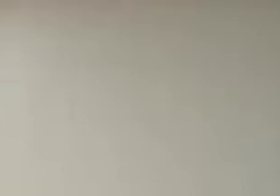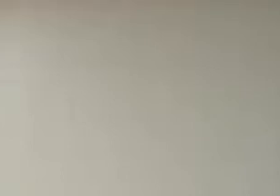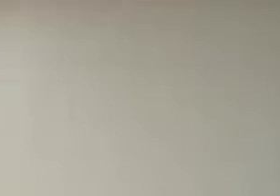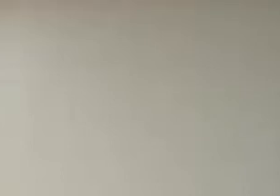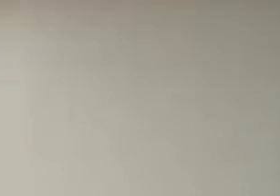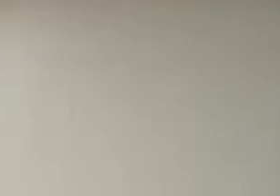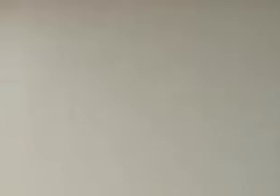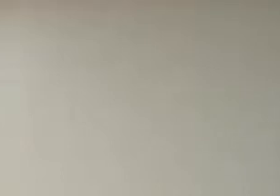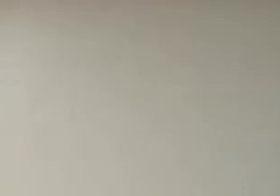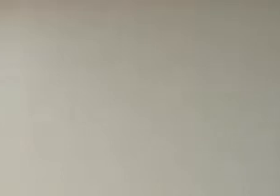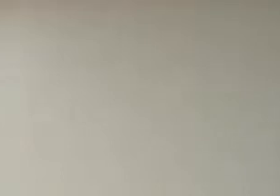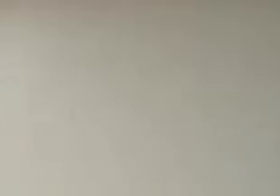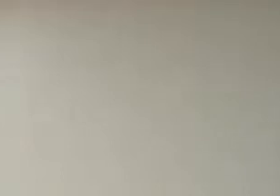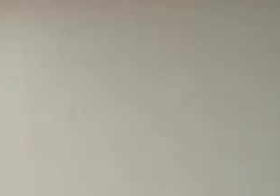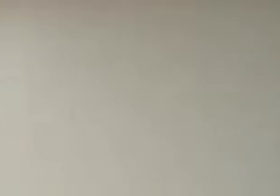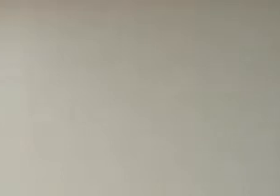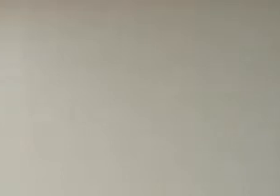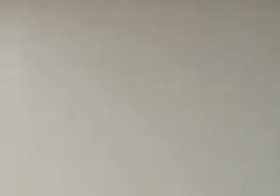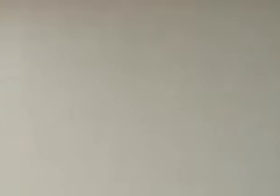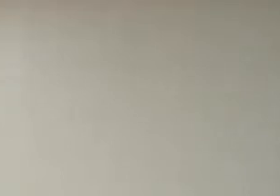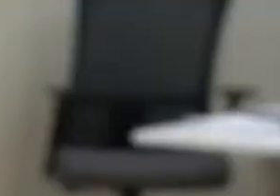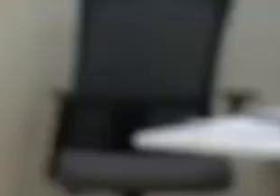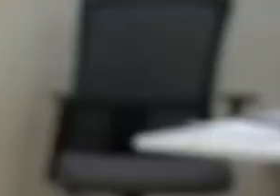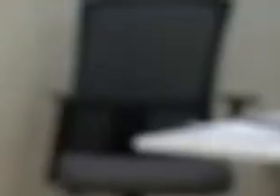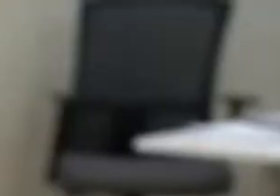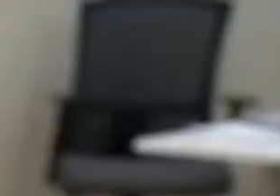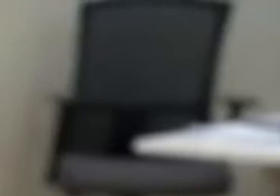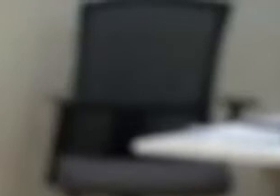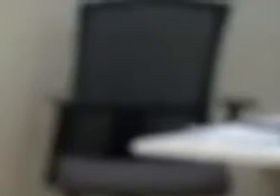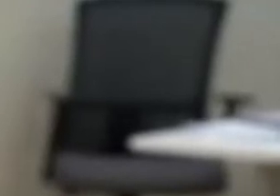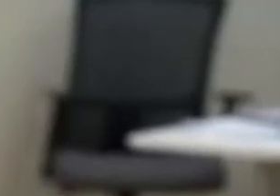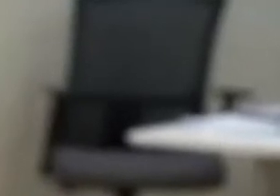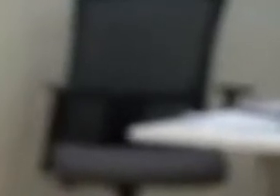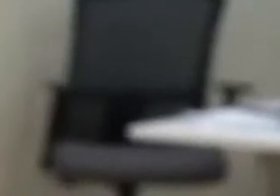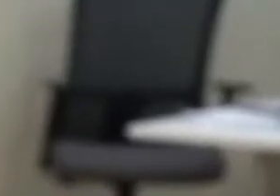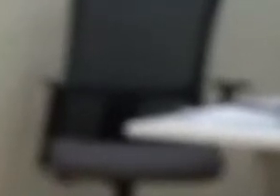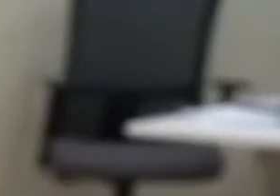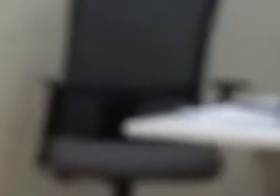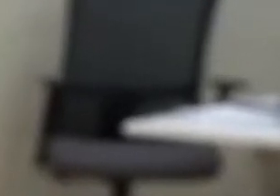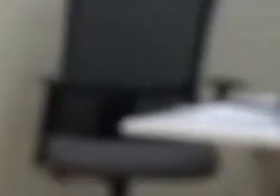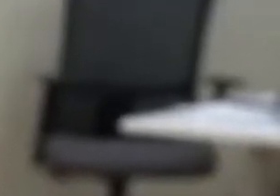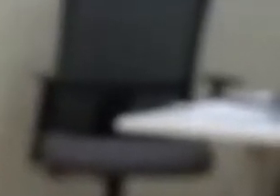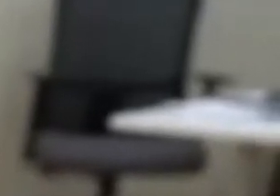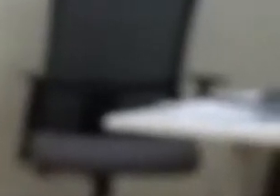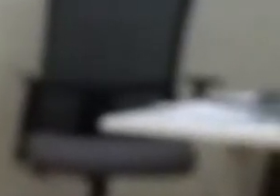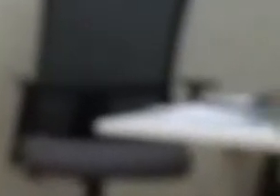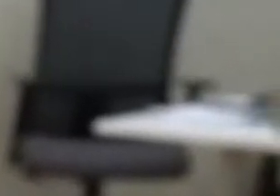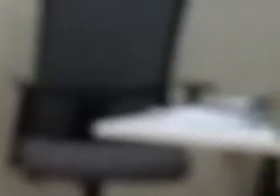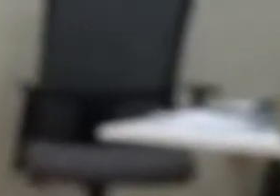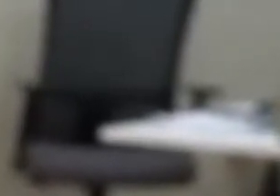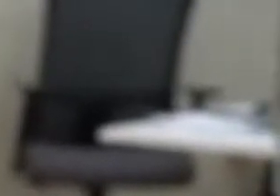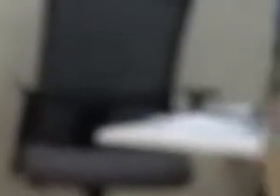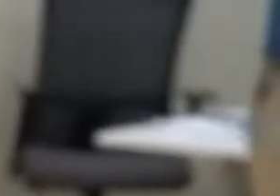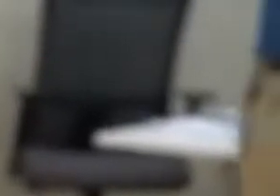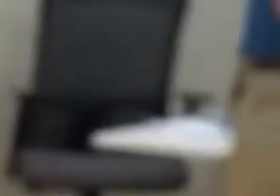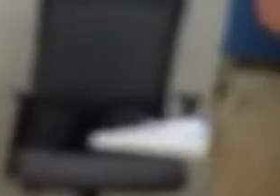or manually. As an automated example for post-stroke recovery, a user with a stronger right arm could begin to